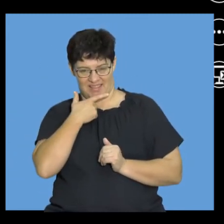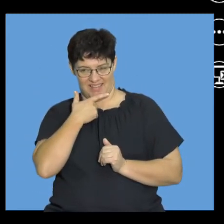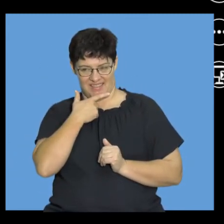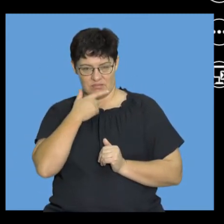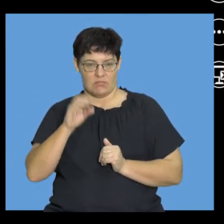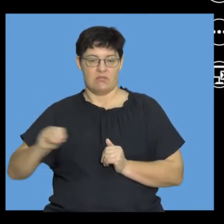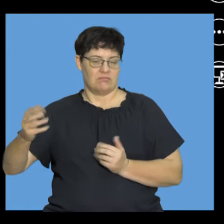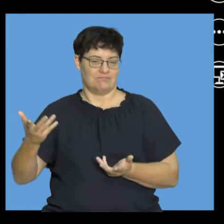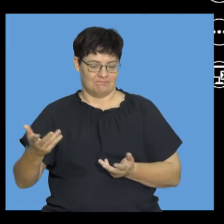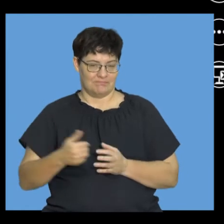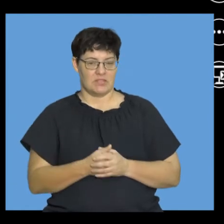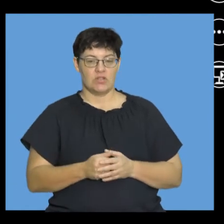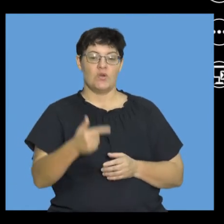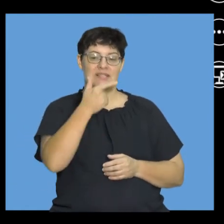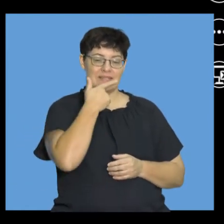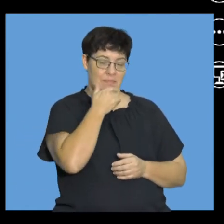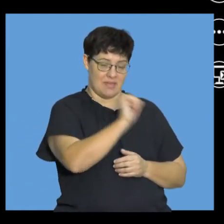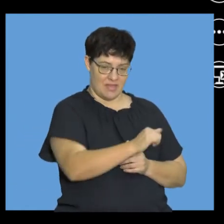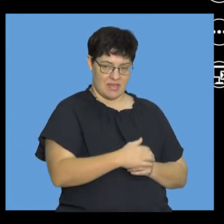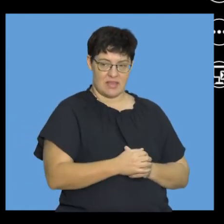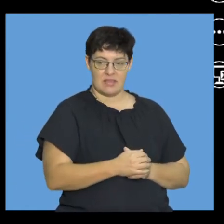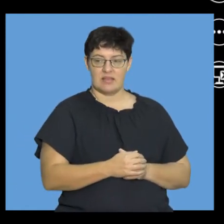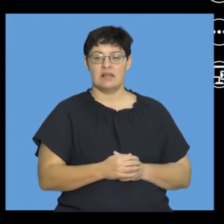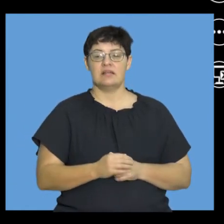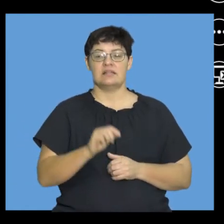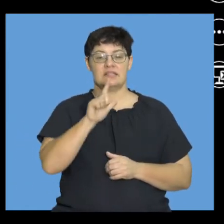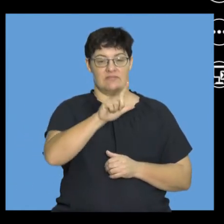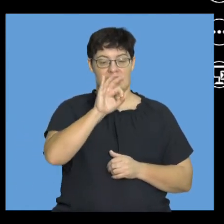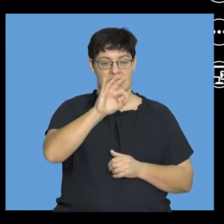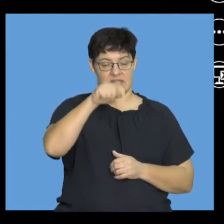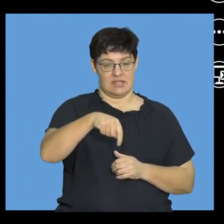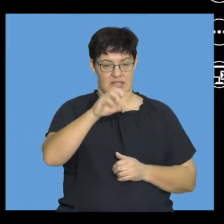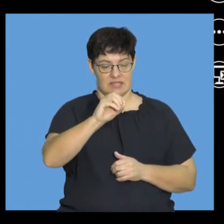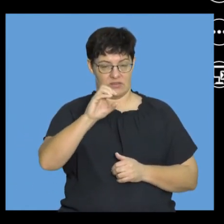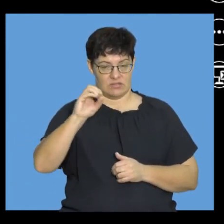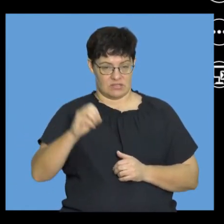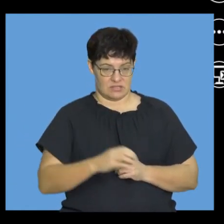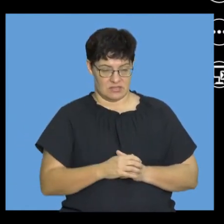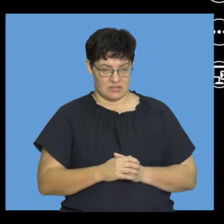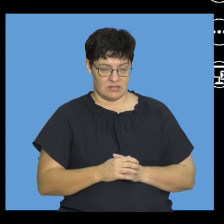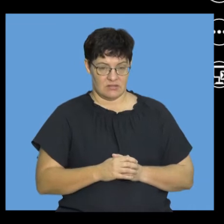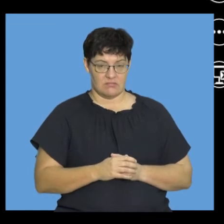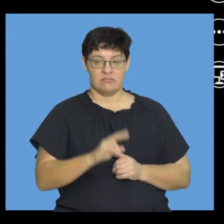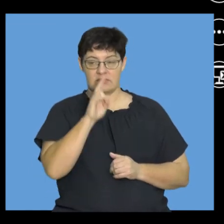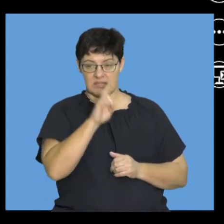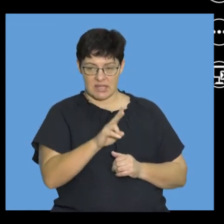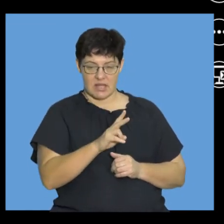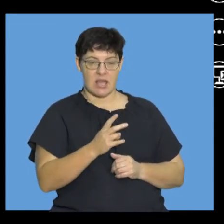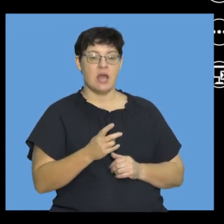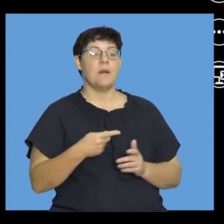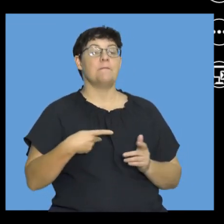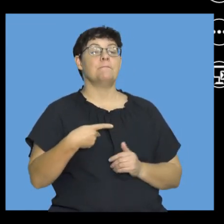I look at my December figure, it's the 73,000. Clearly you can see this will only be paid